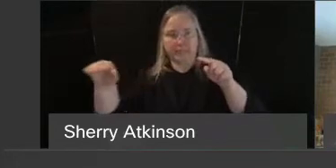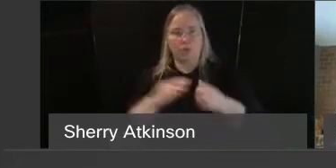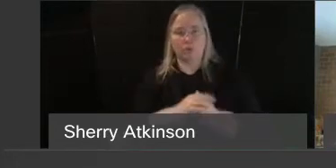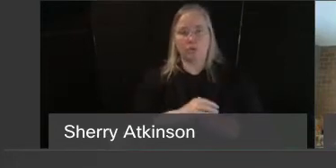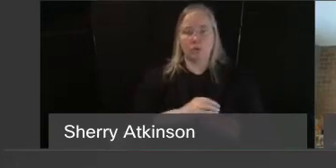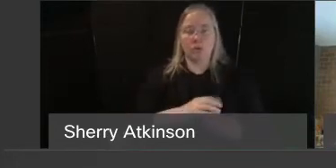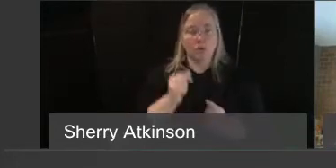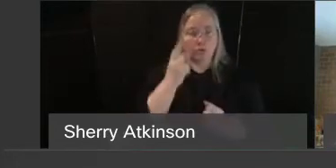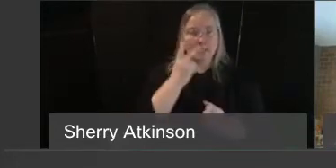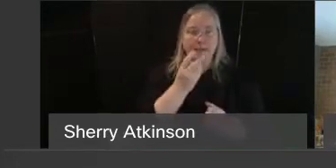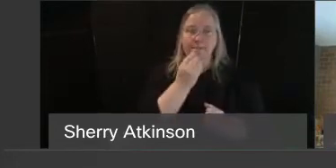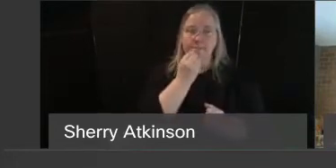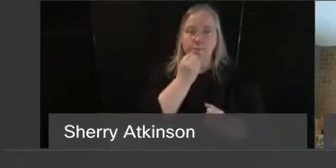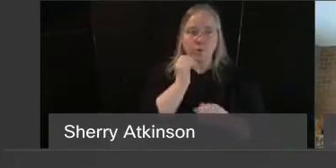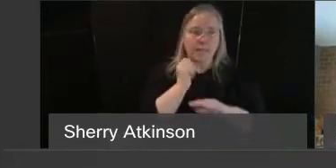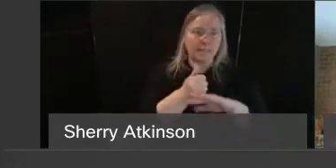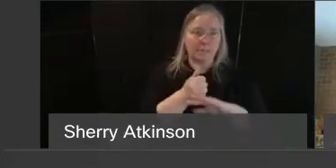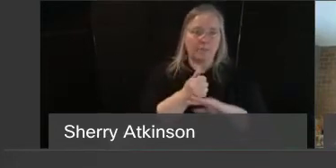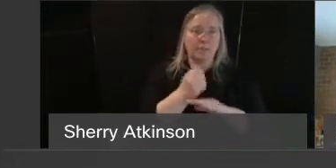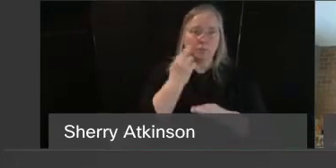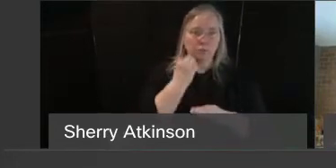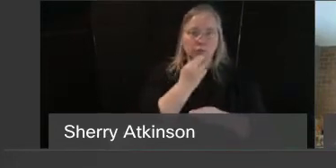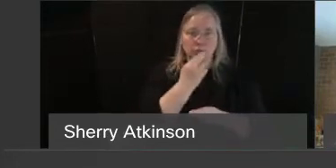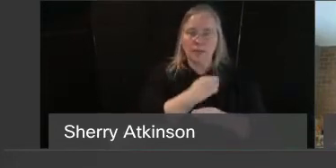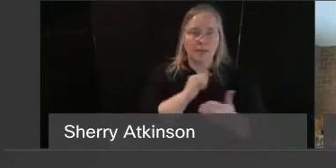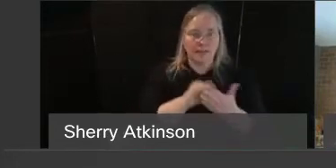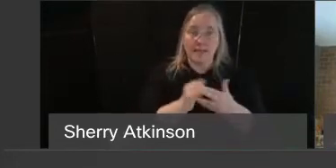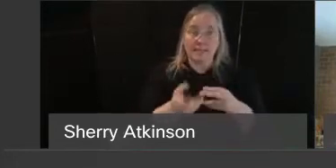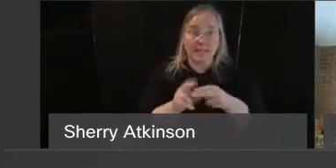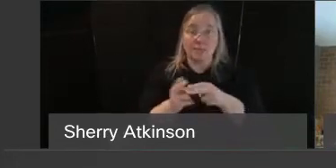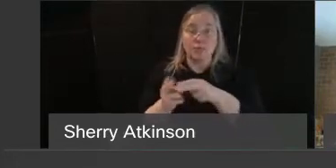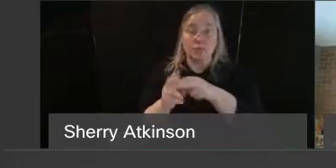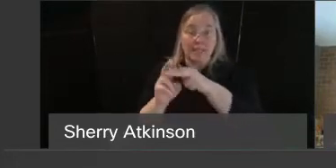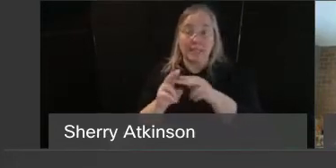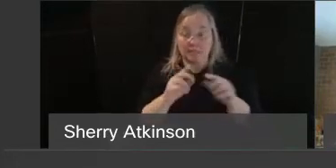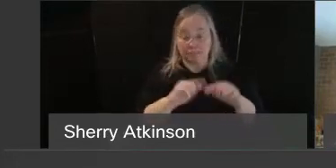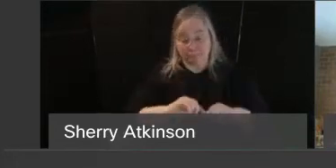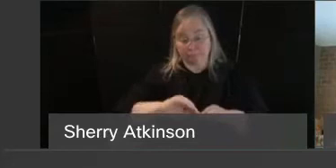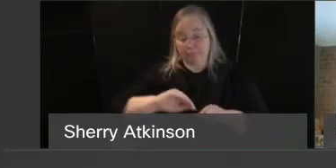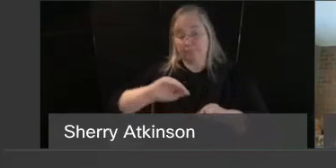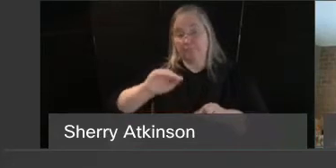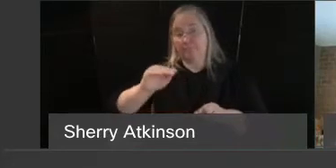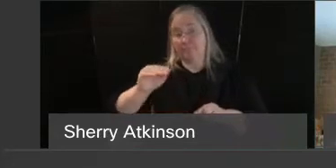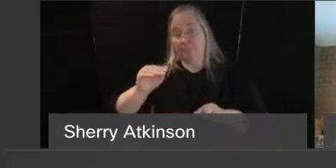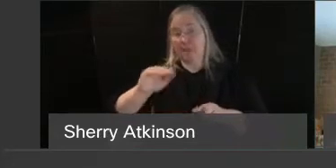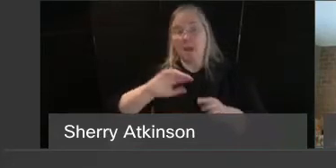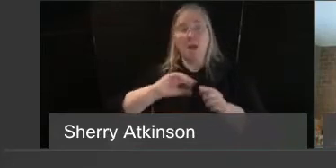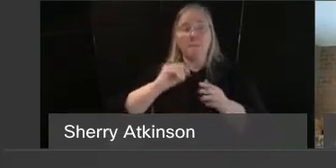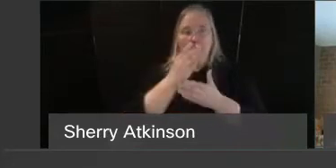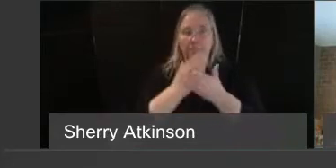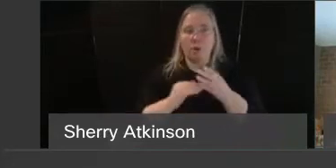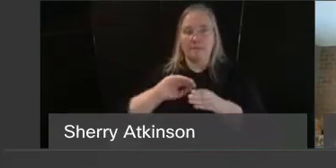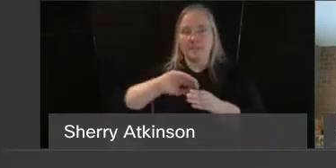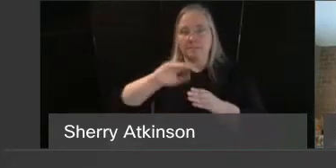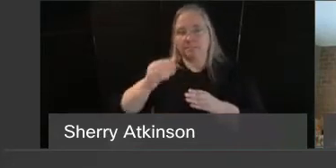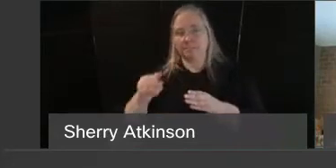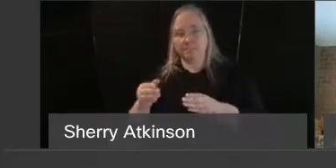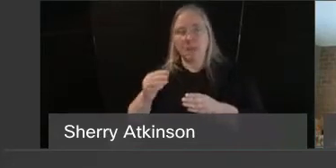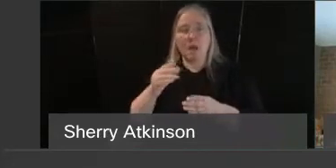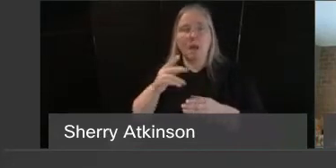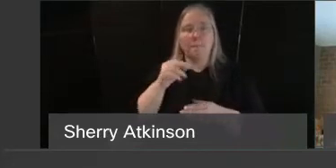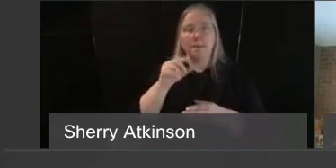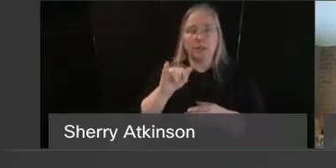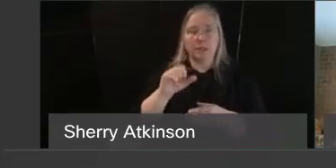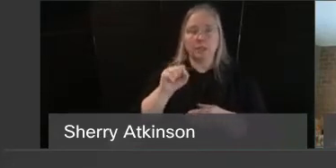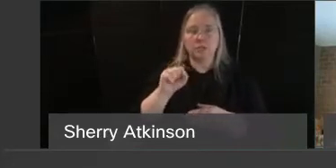food establishments have sort of been increasing. There's been a dip. Again, part of this is policy prescription as states, as